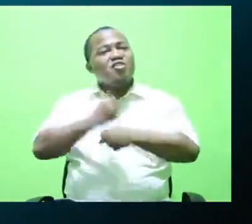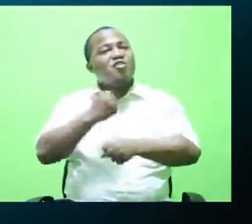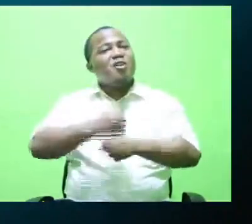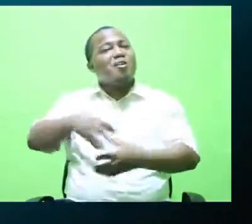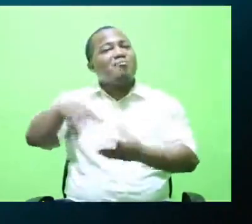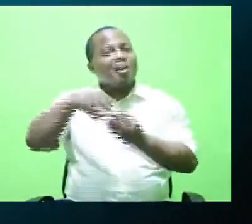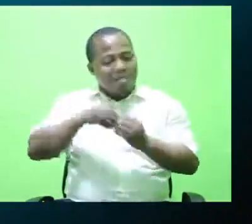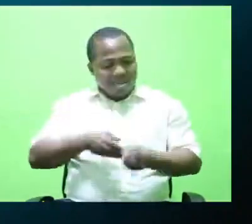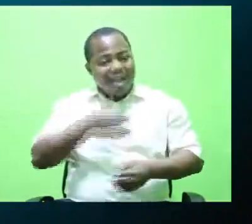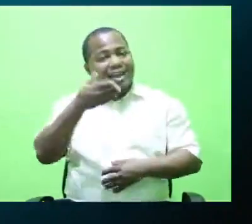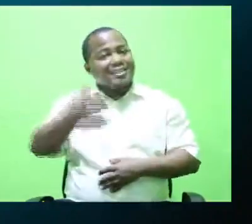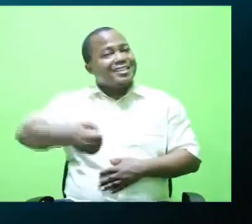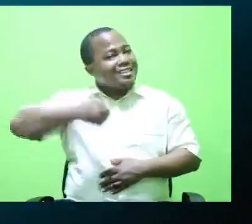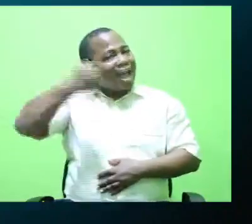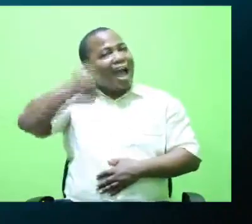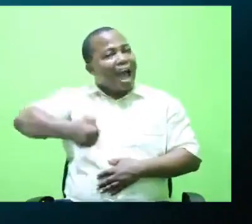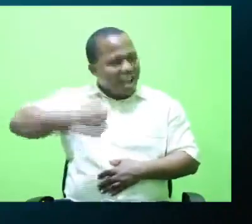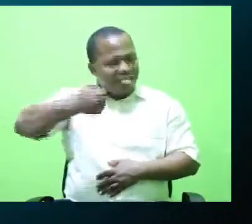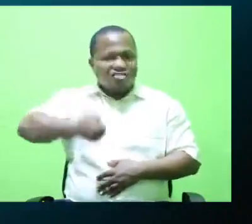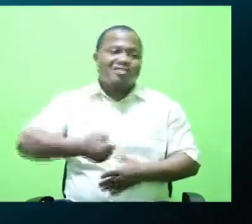together this action.